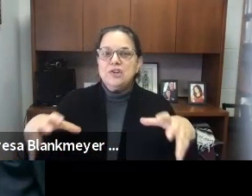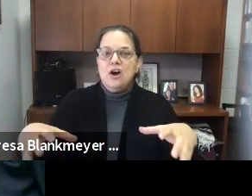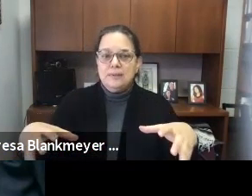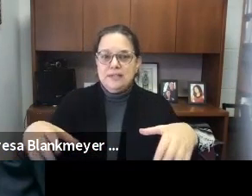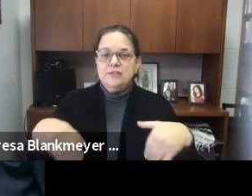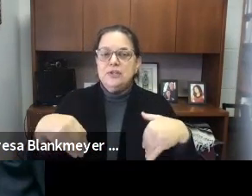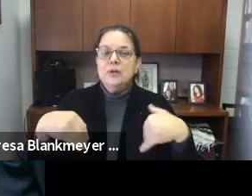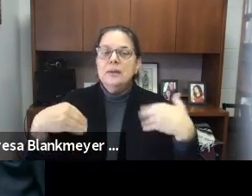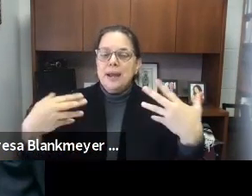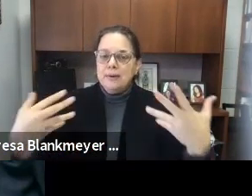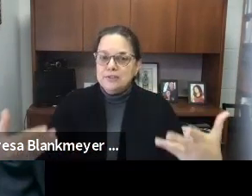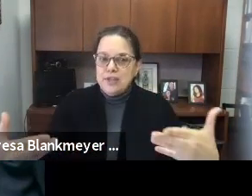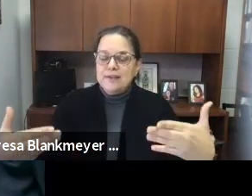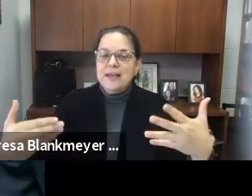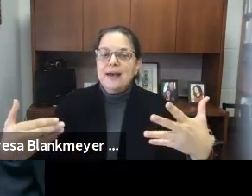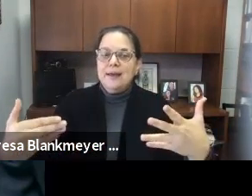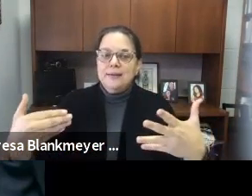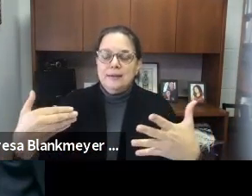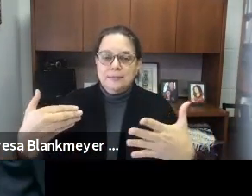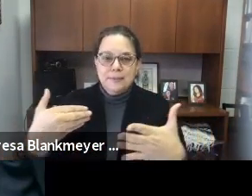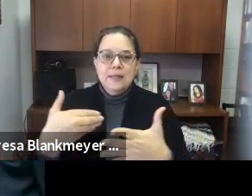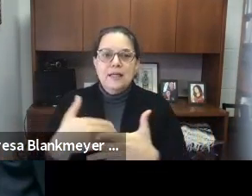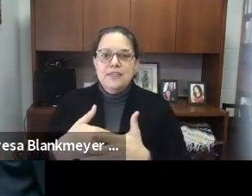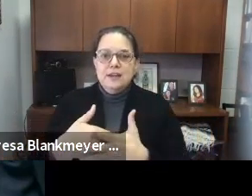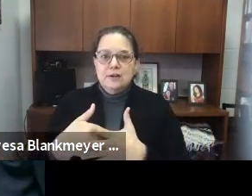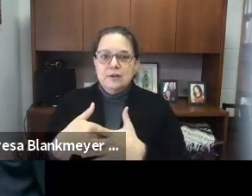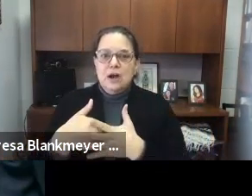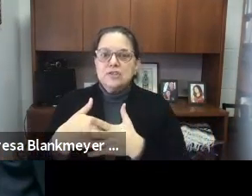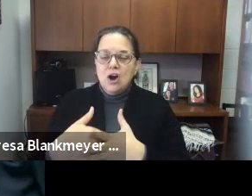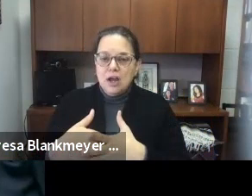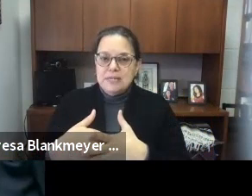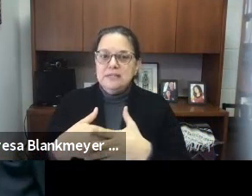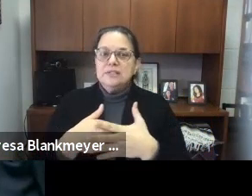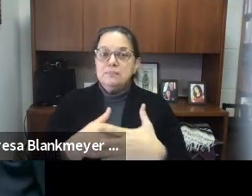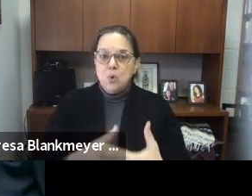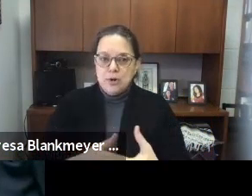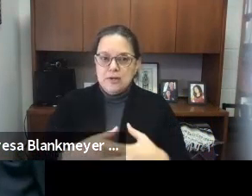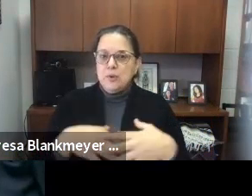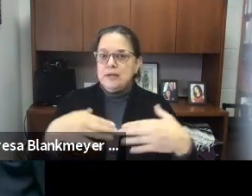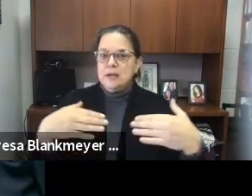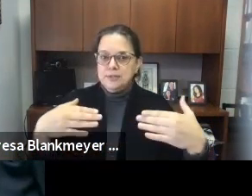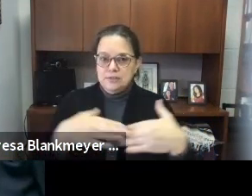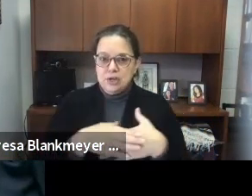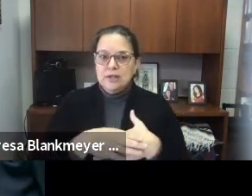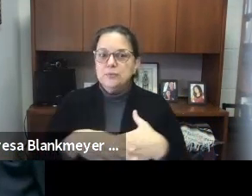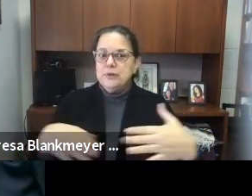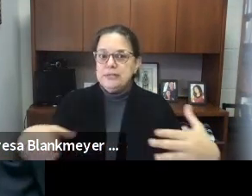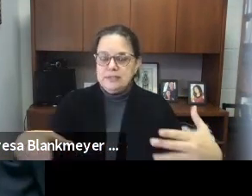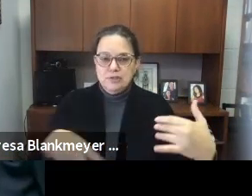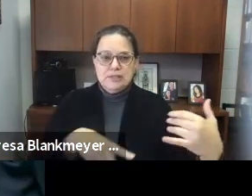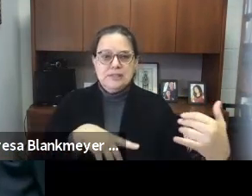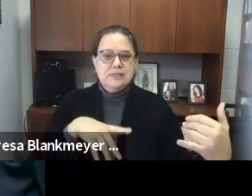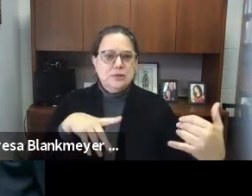of autonomy. So parents have had their autonomy supported when it comes to child